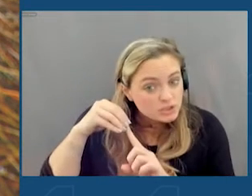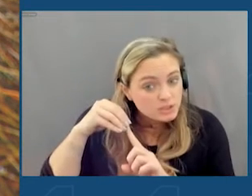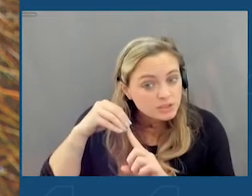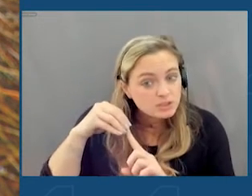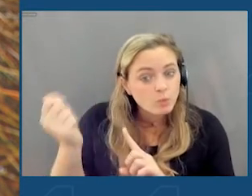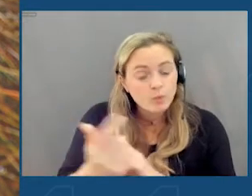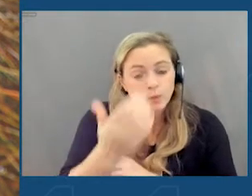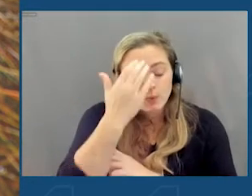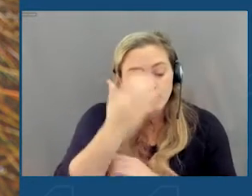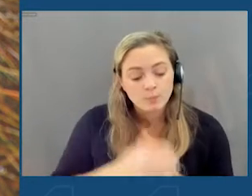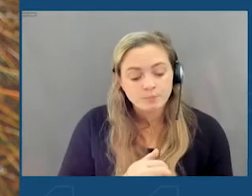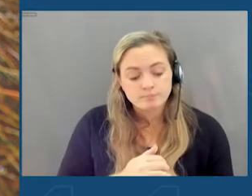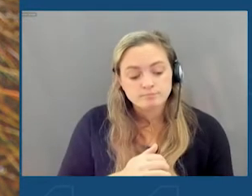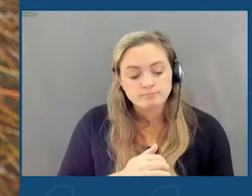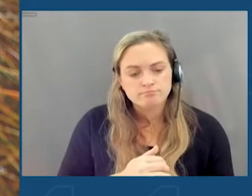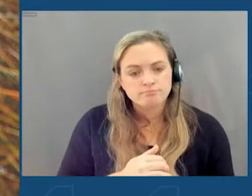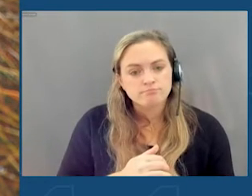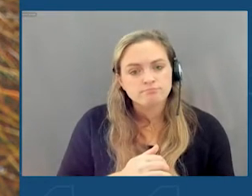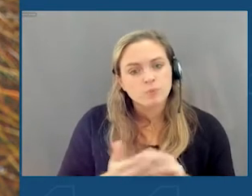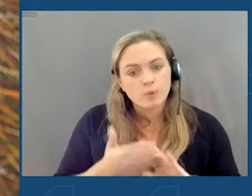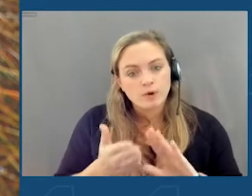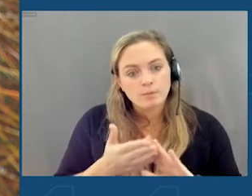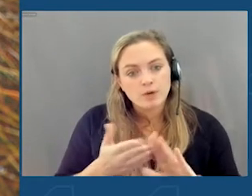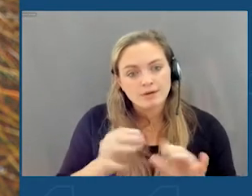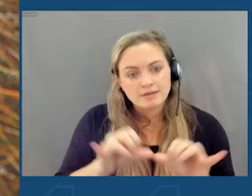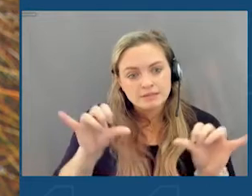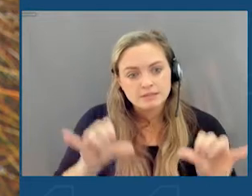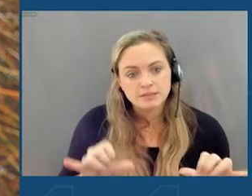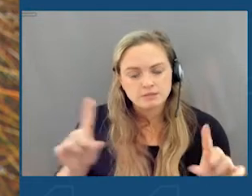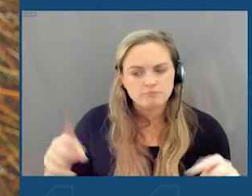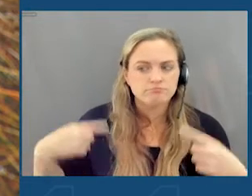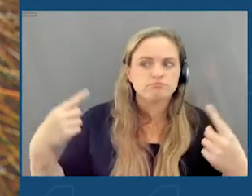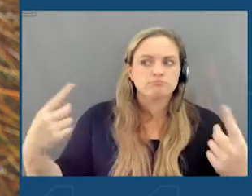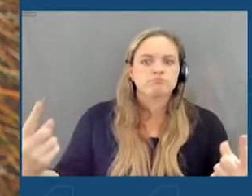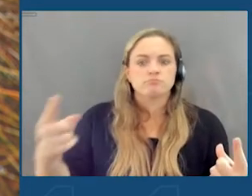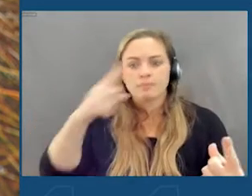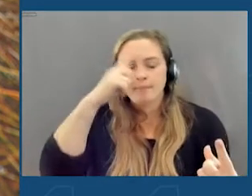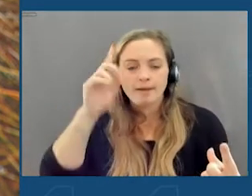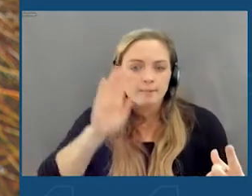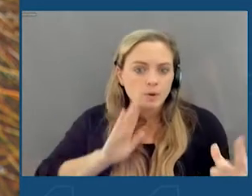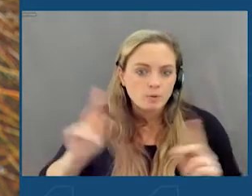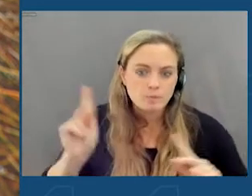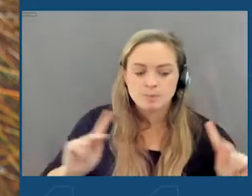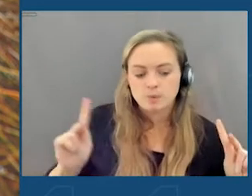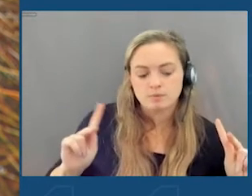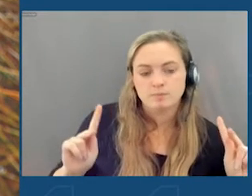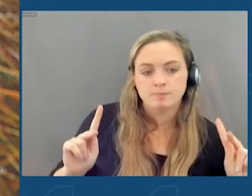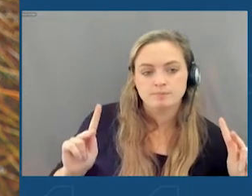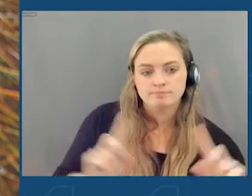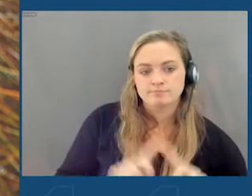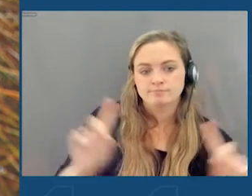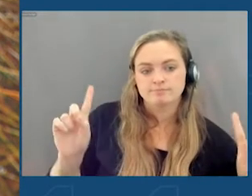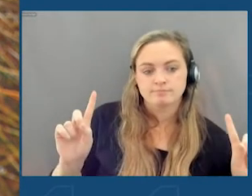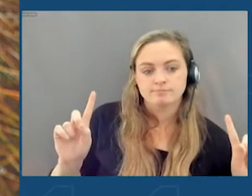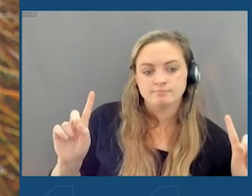know that we are operating within a system that has long treated Black and brown people differently.